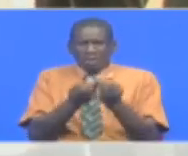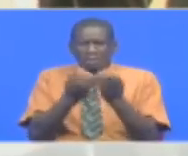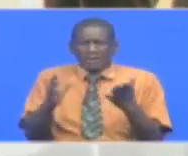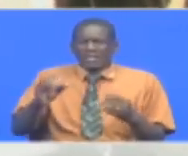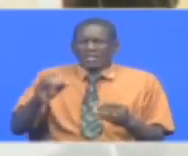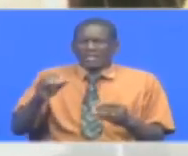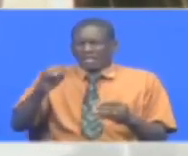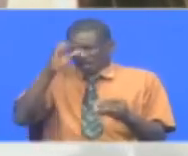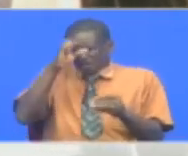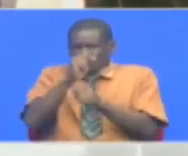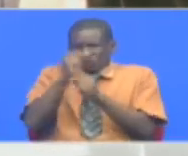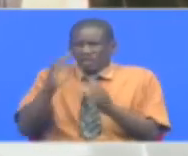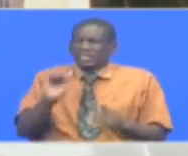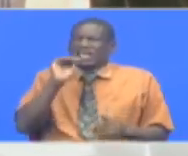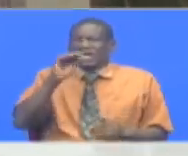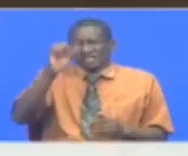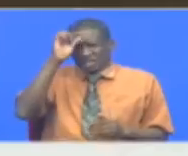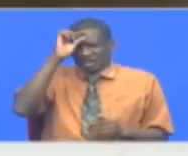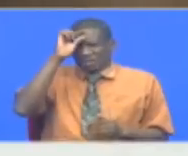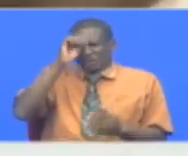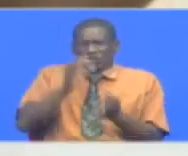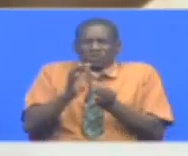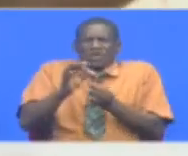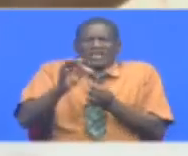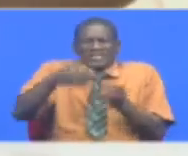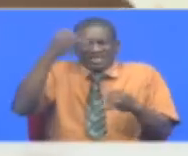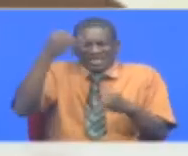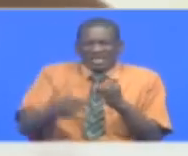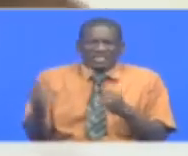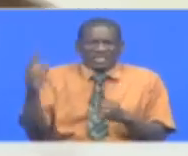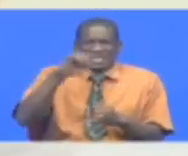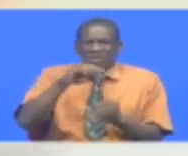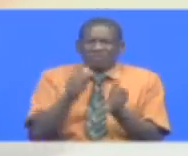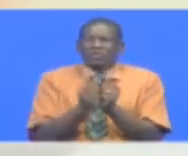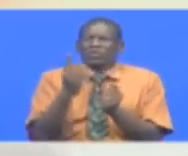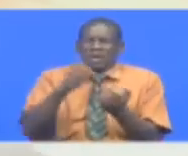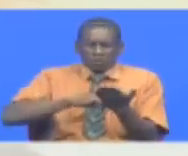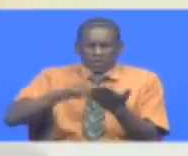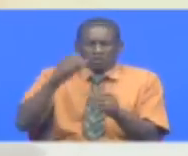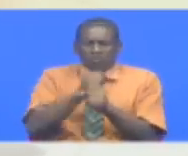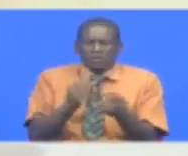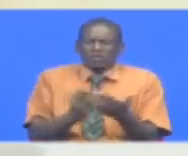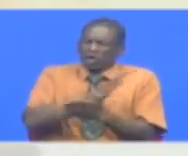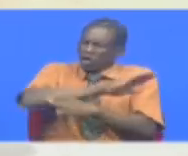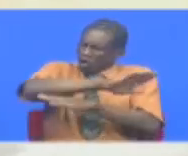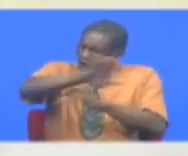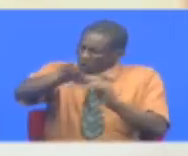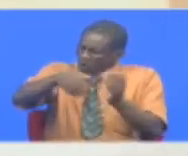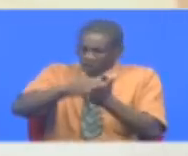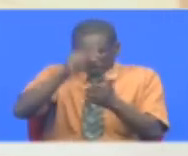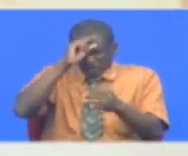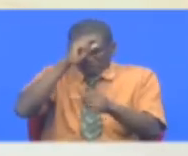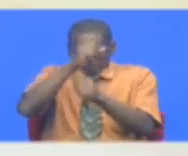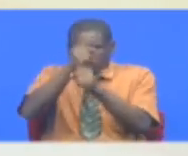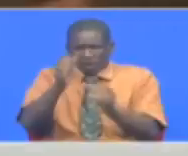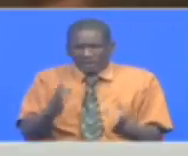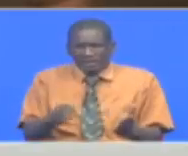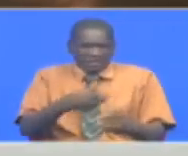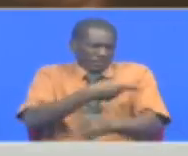servants are now urging the government to extend the deadline by 1 week to ensure all civil servants are